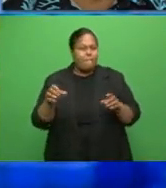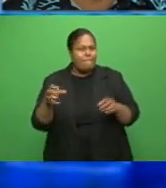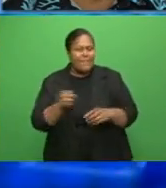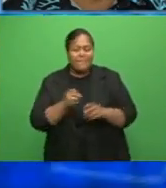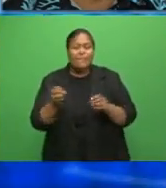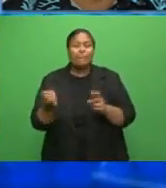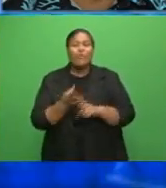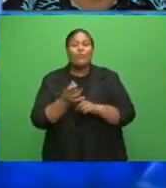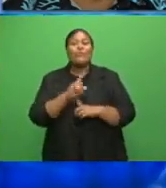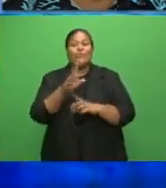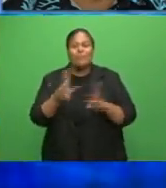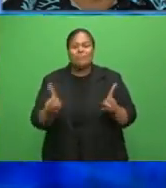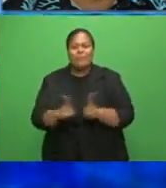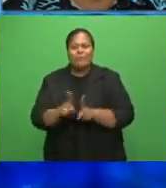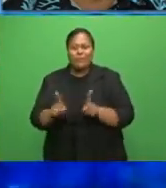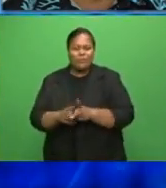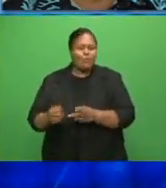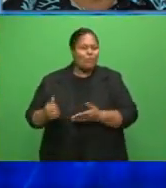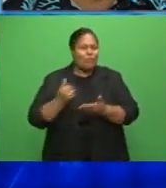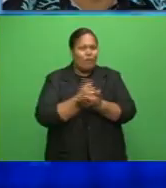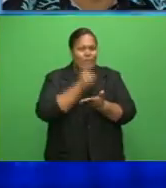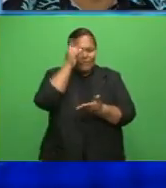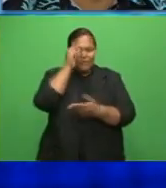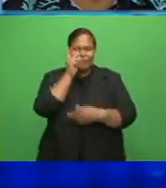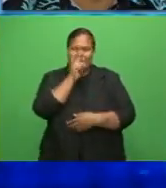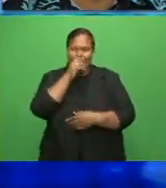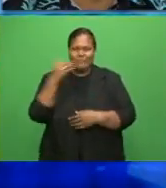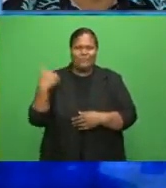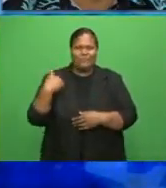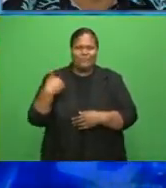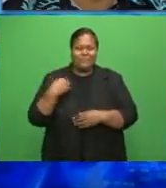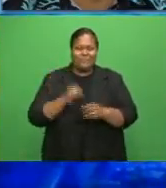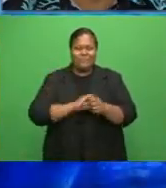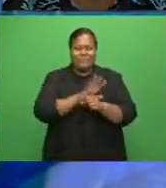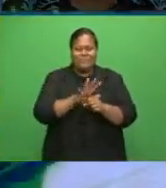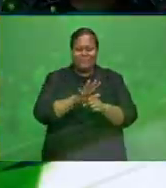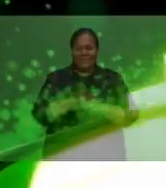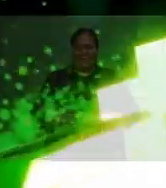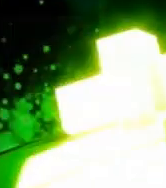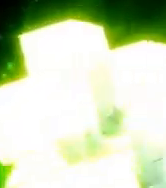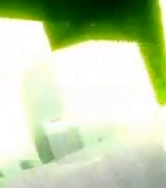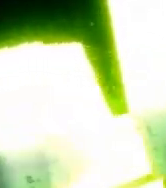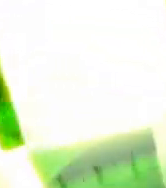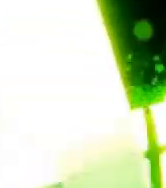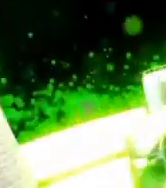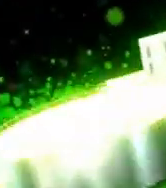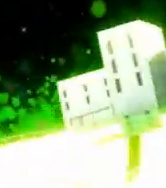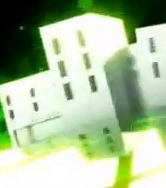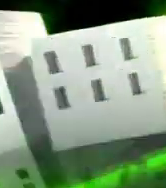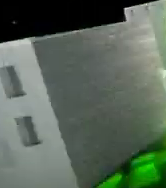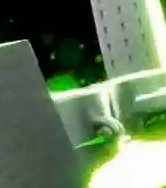supporting Fijians affected by the pandemic. Venina Rakautonga has more.